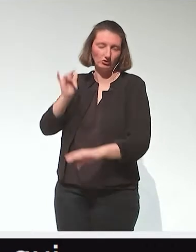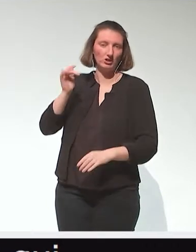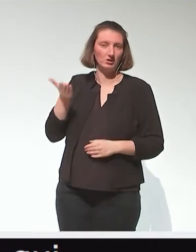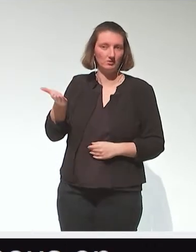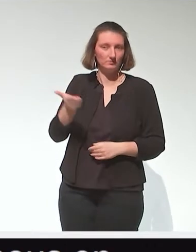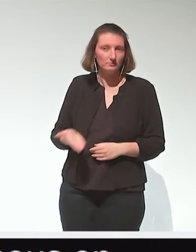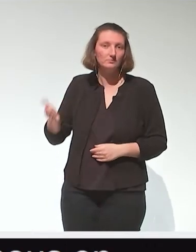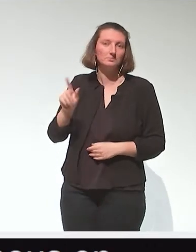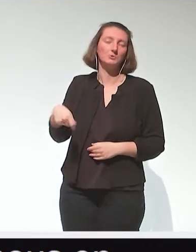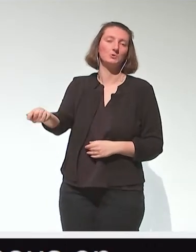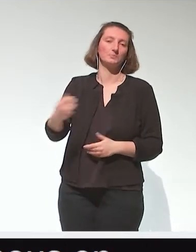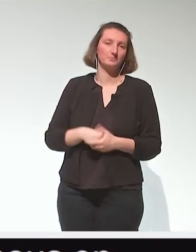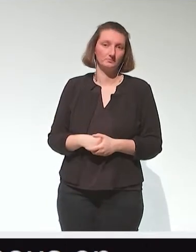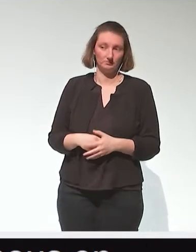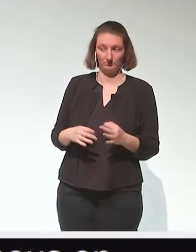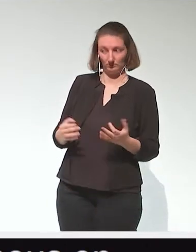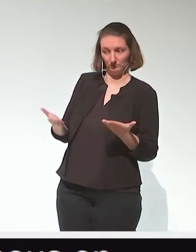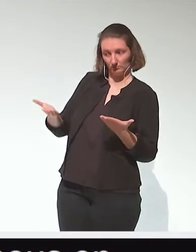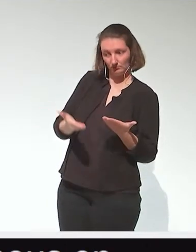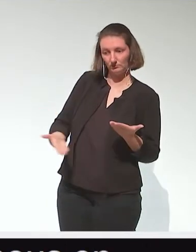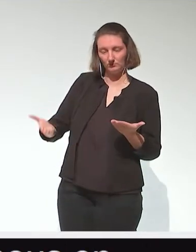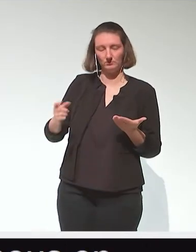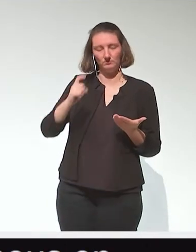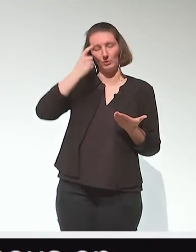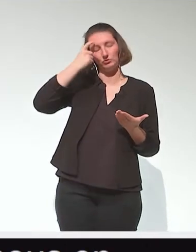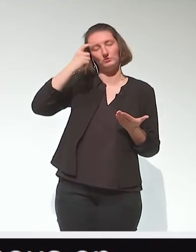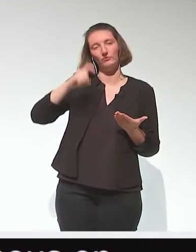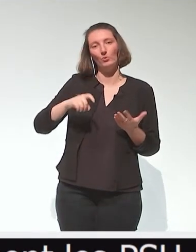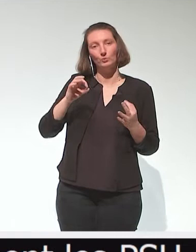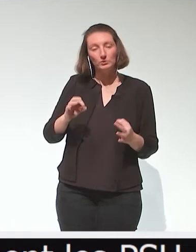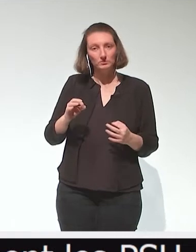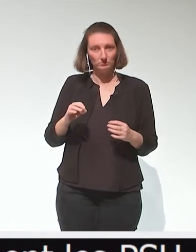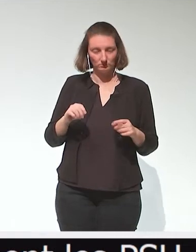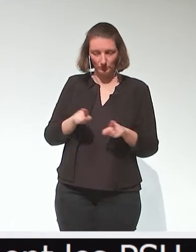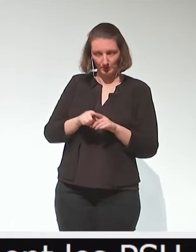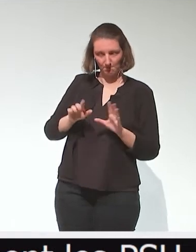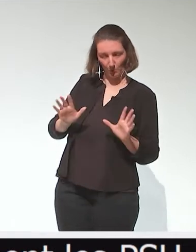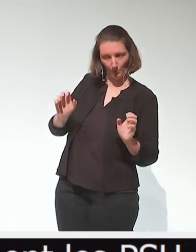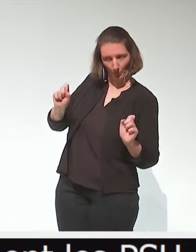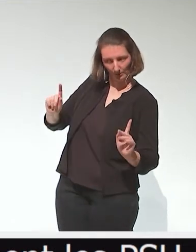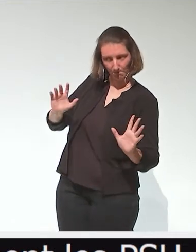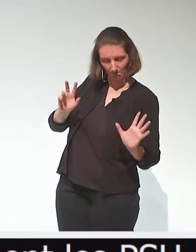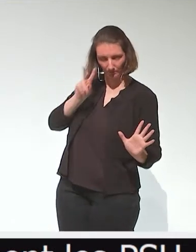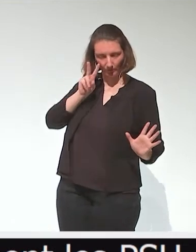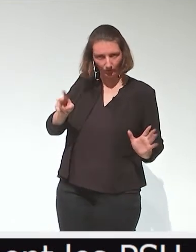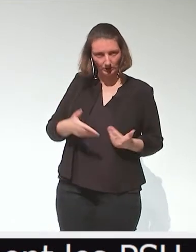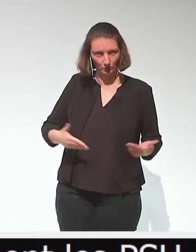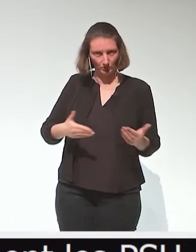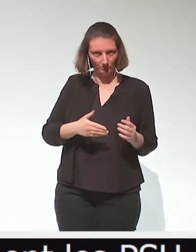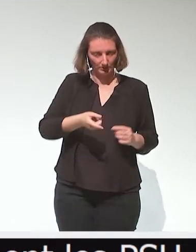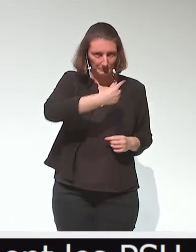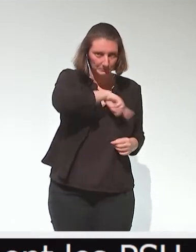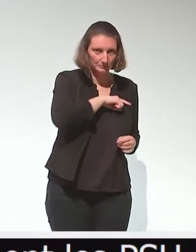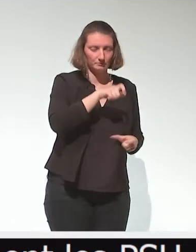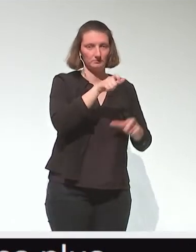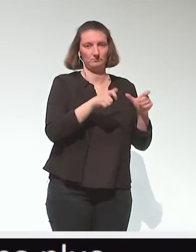take into account and think about it and cooperate together among member states to